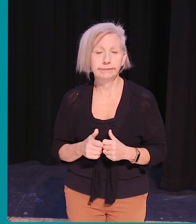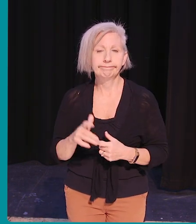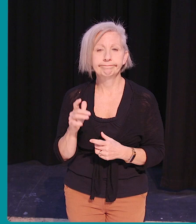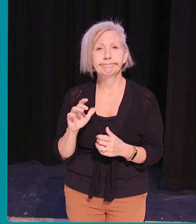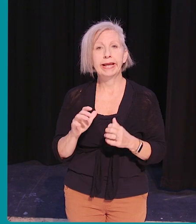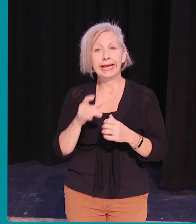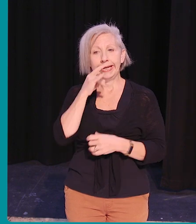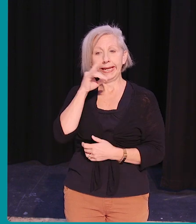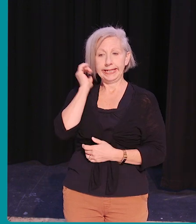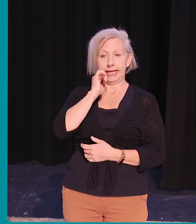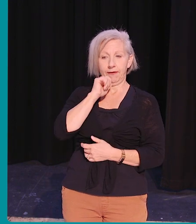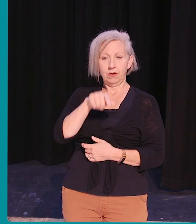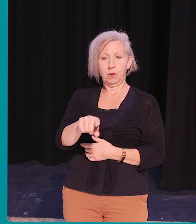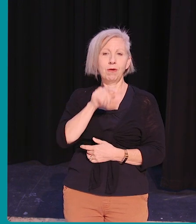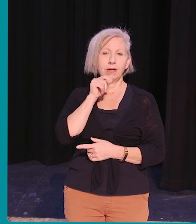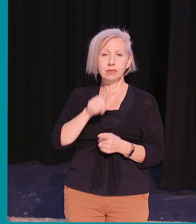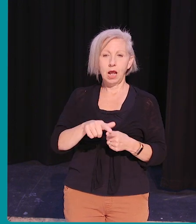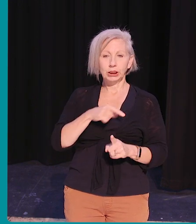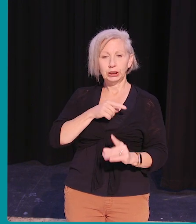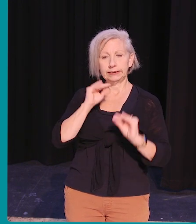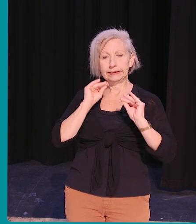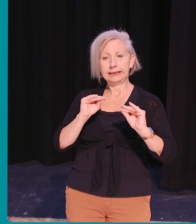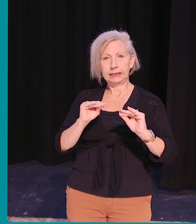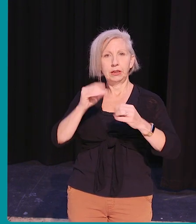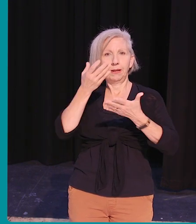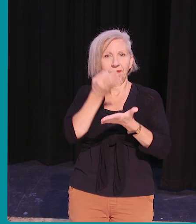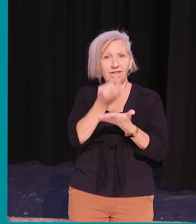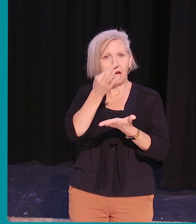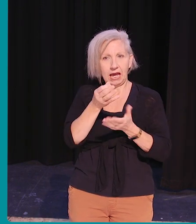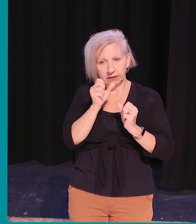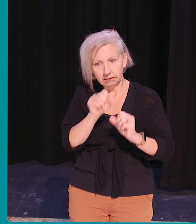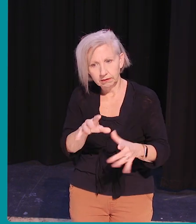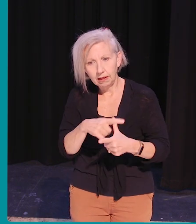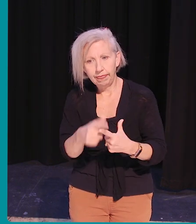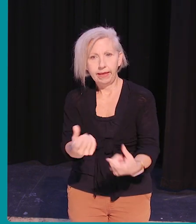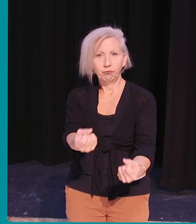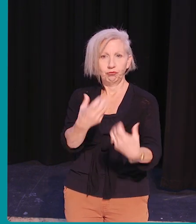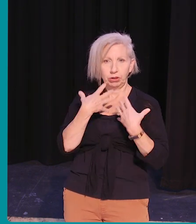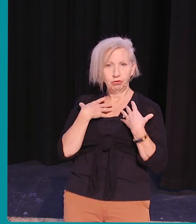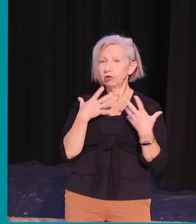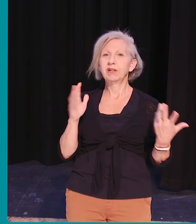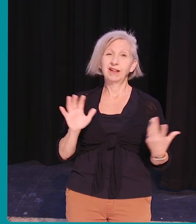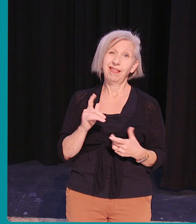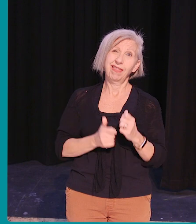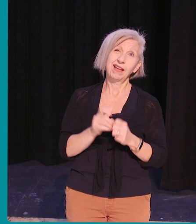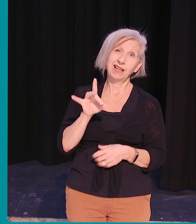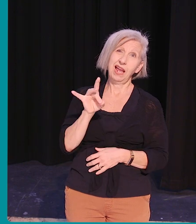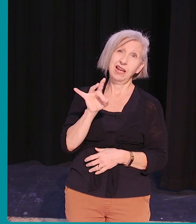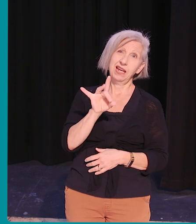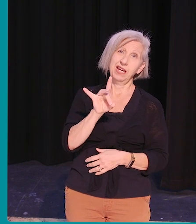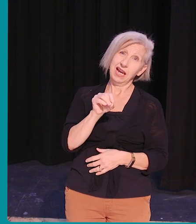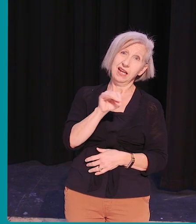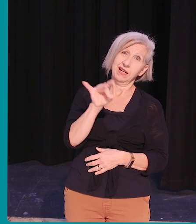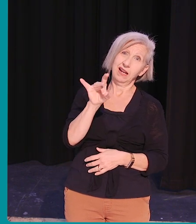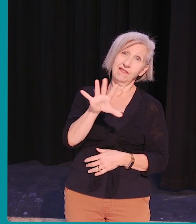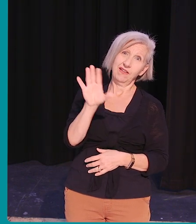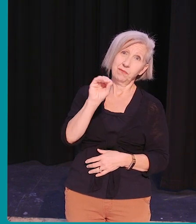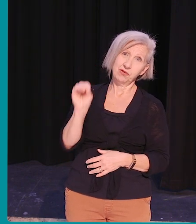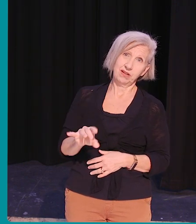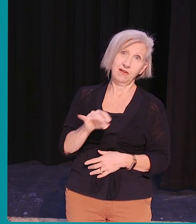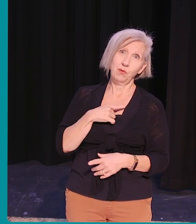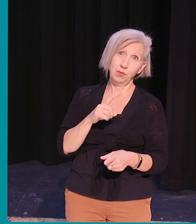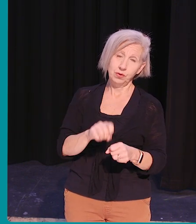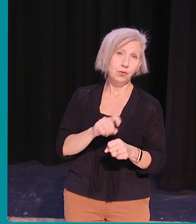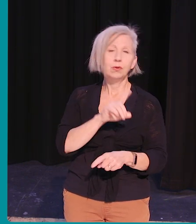it's not just factual recall and procedural regurgitation, the stuff that's 80 to 85% of what they typically do in school. And they're getting to be thinkers and problem solvers